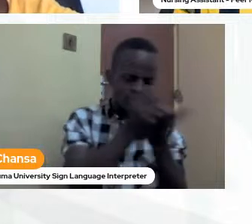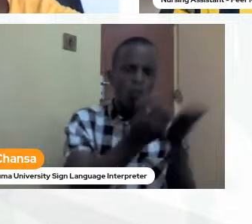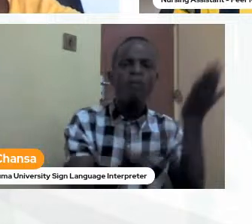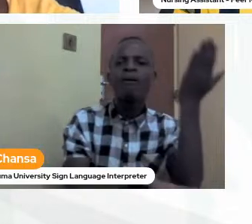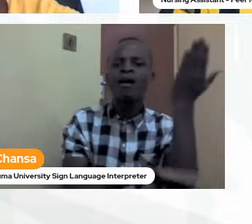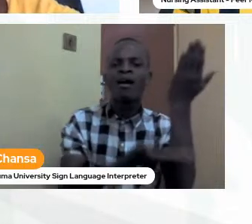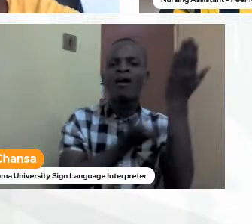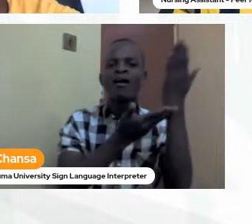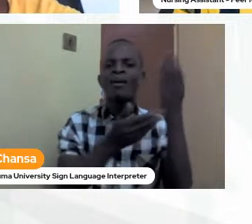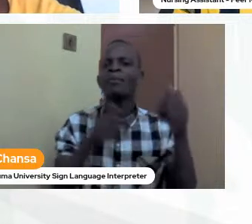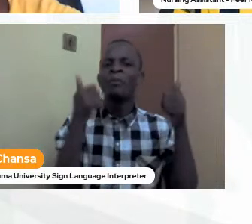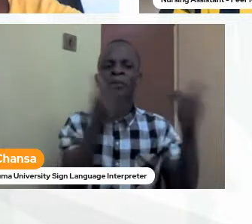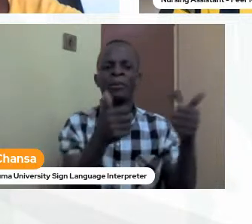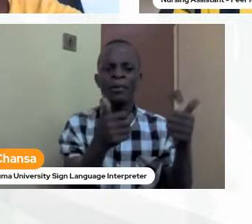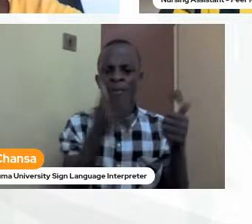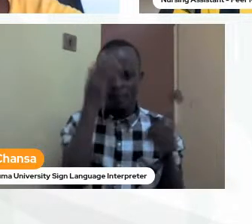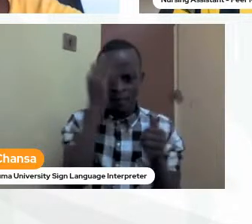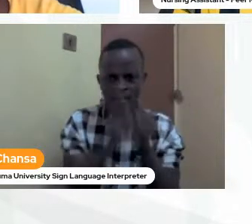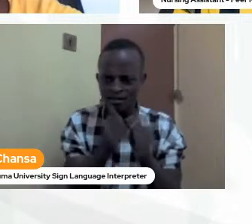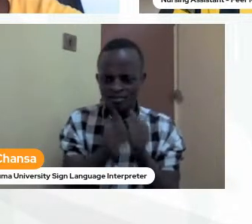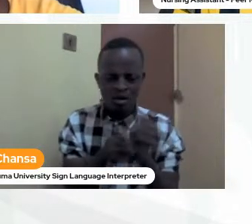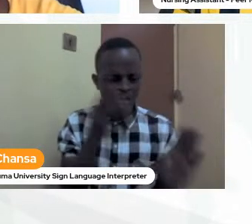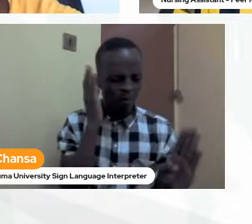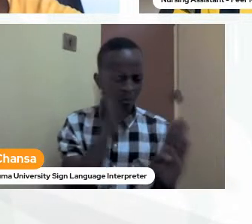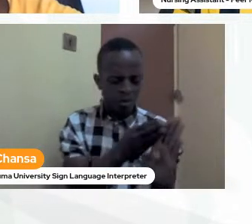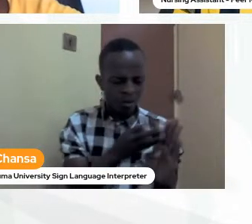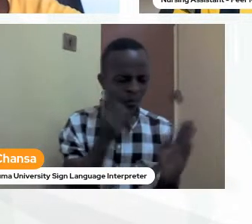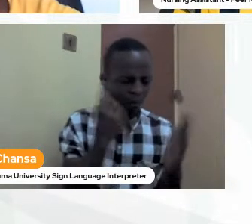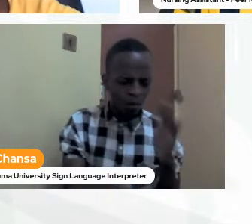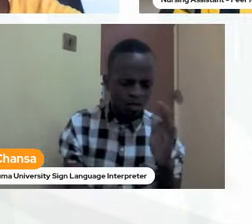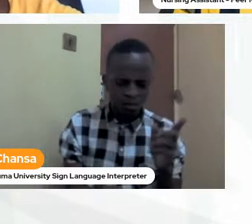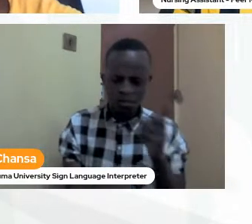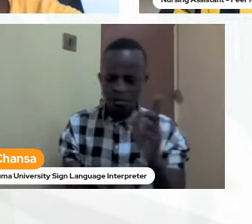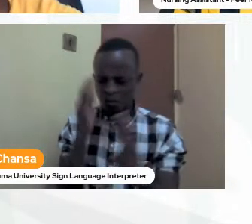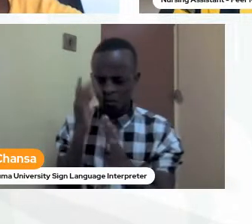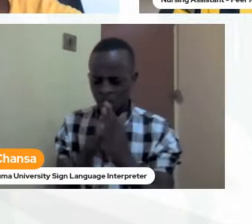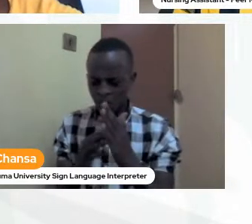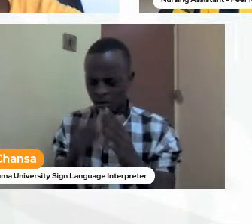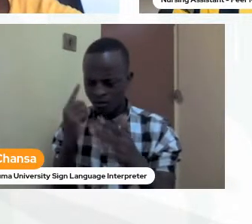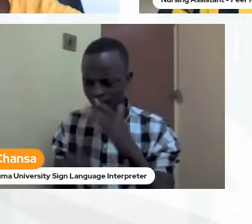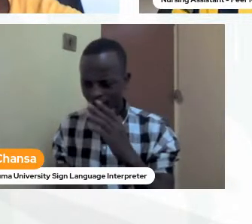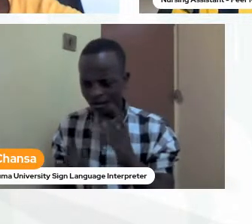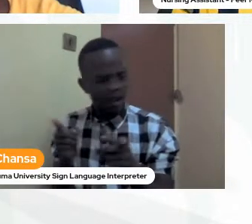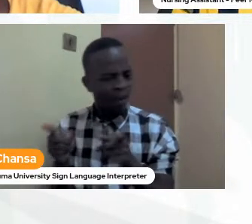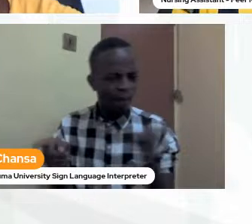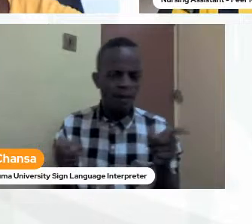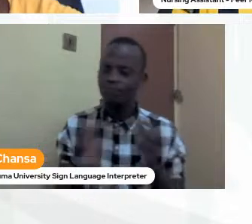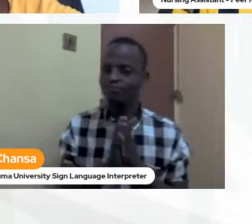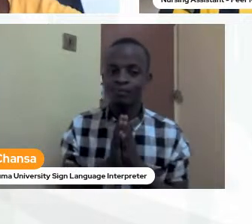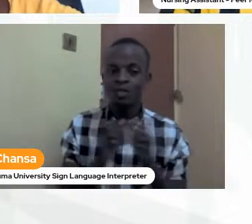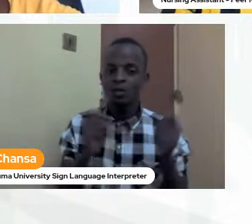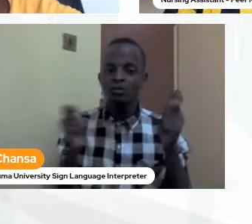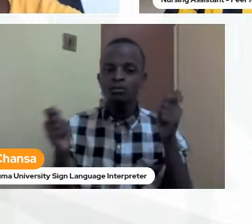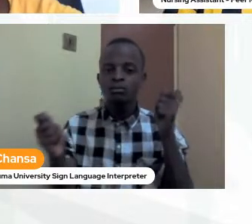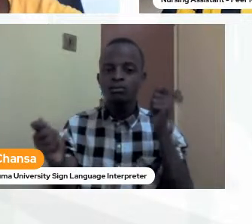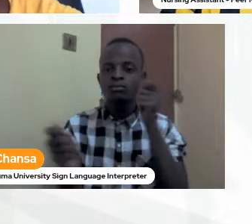because now we don't have specific corners because those are the stigma attached. But now we have